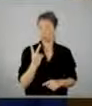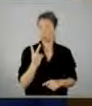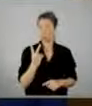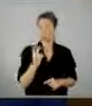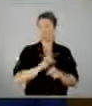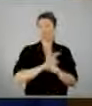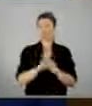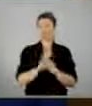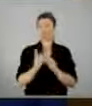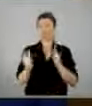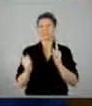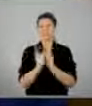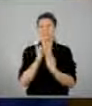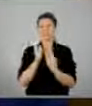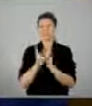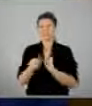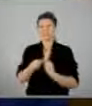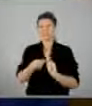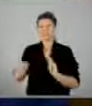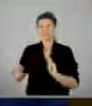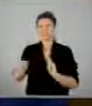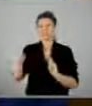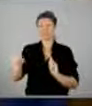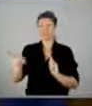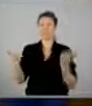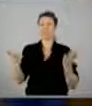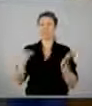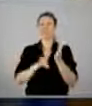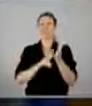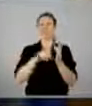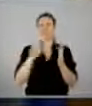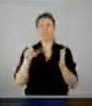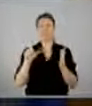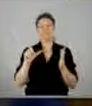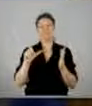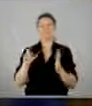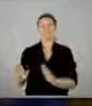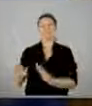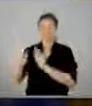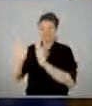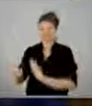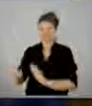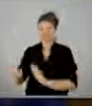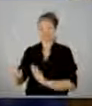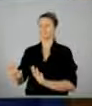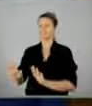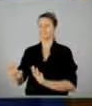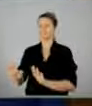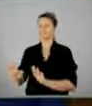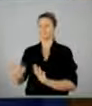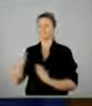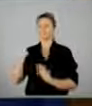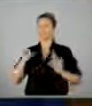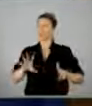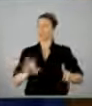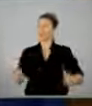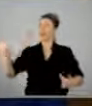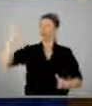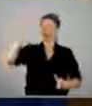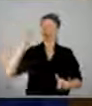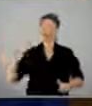within Victoria, both already on the advice they have within isolation, seven states and territories with zero cases, and a total